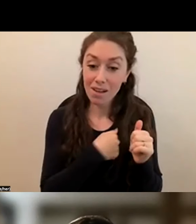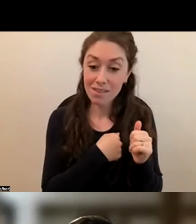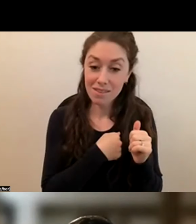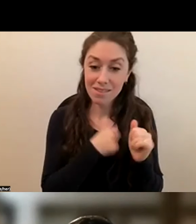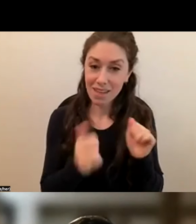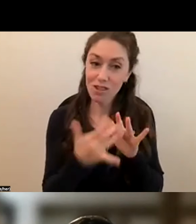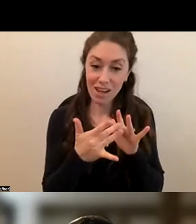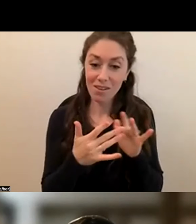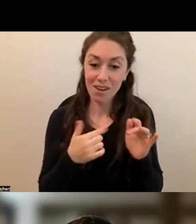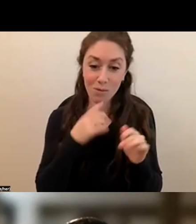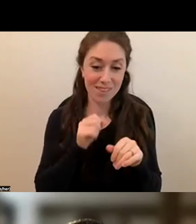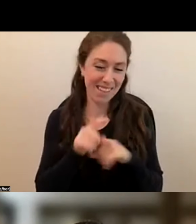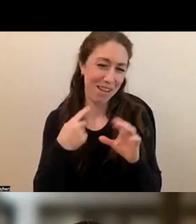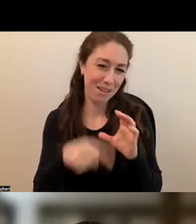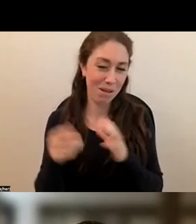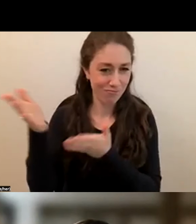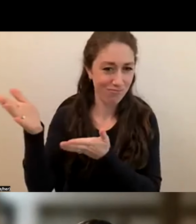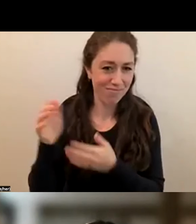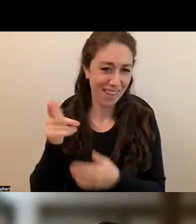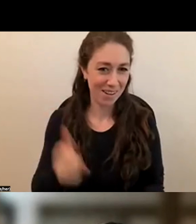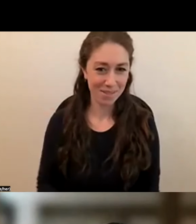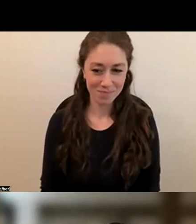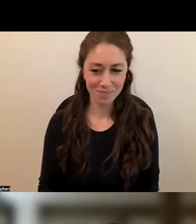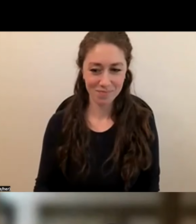reach out and I'll send our email in later on.